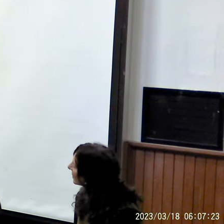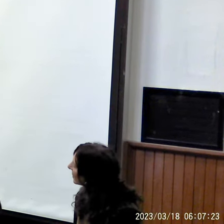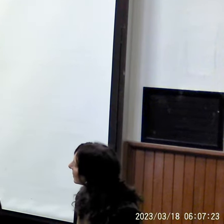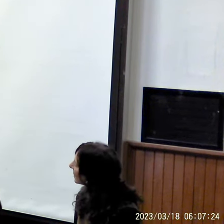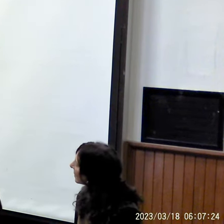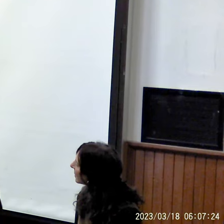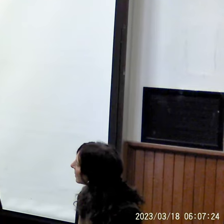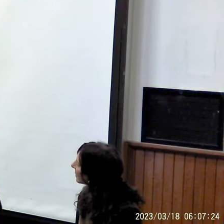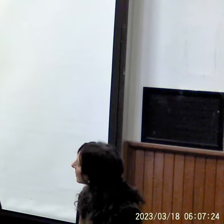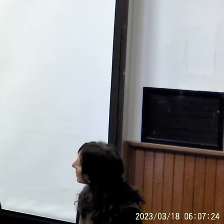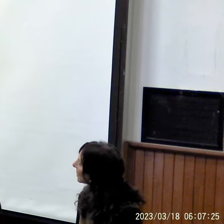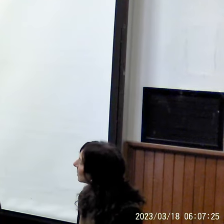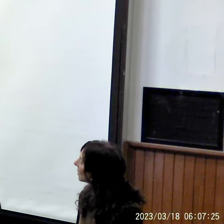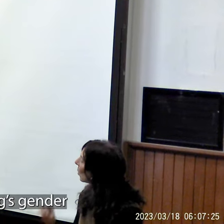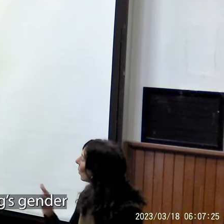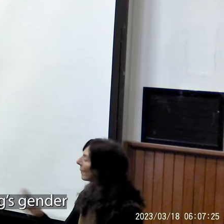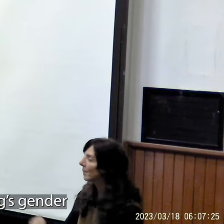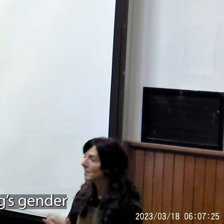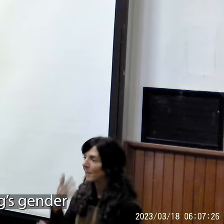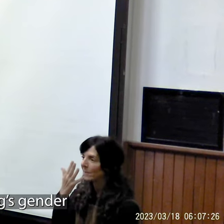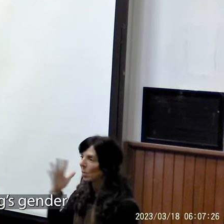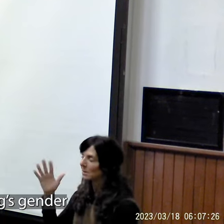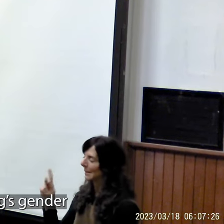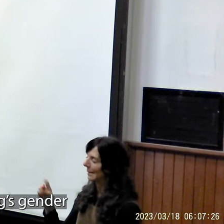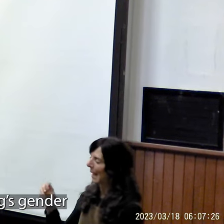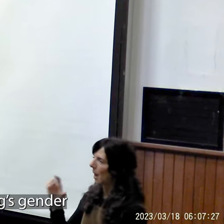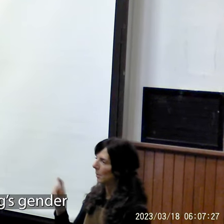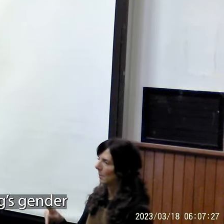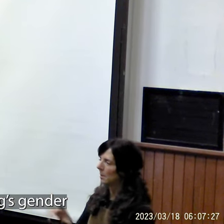Or the kelp body on the forest, this huge mass of kelp.